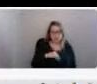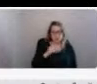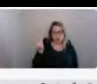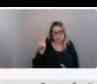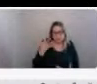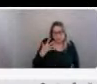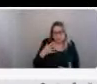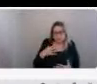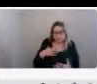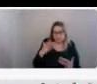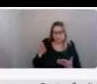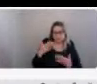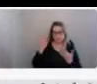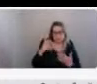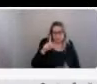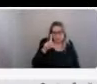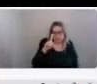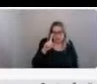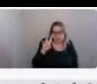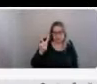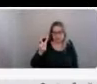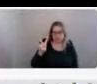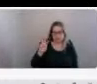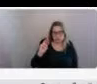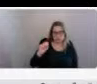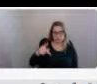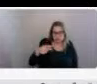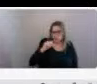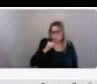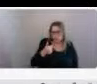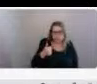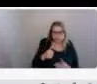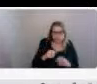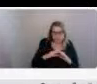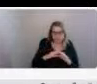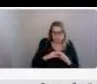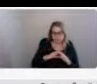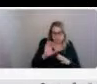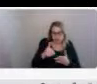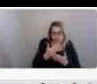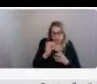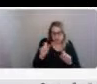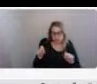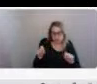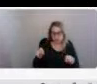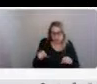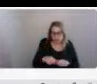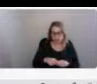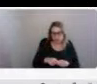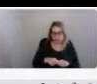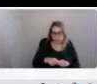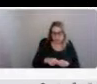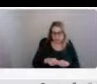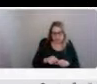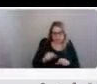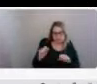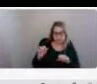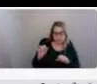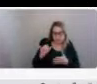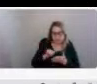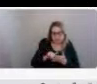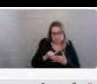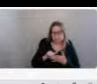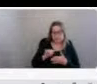proposed ld7 map should not go forward as the new possible impossible iteration for